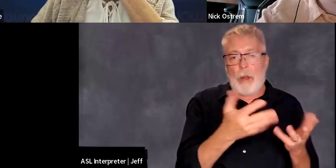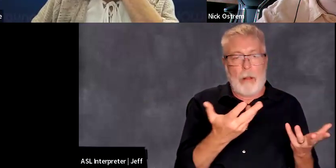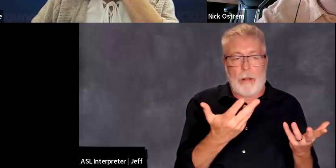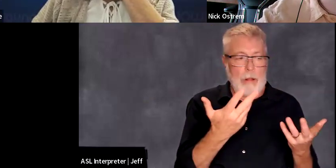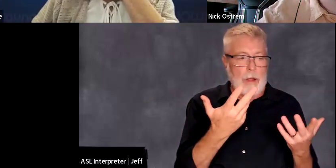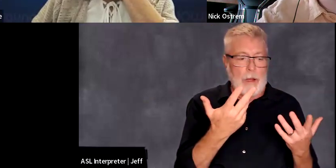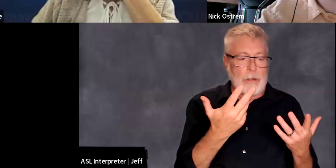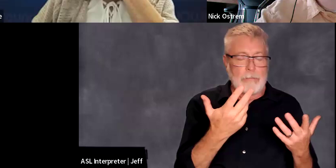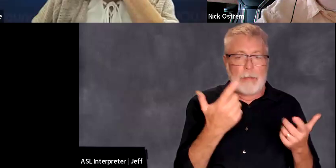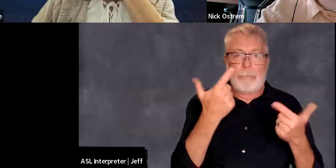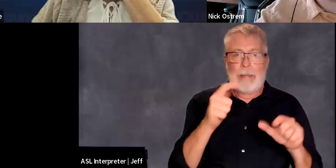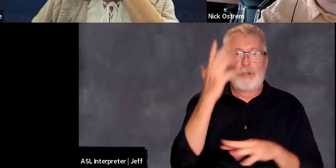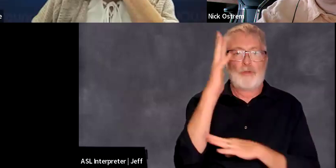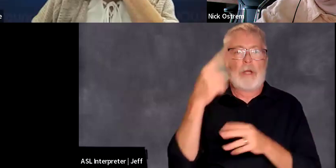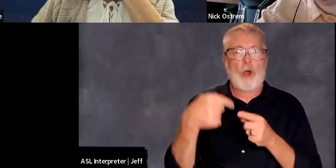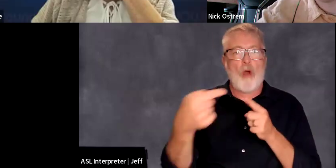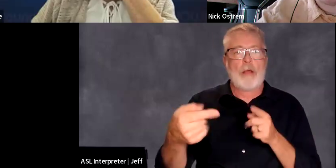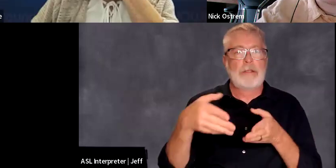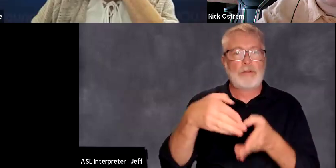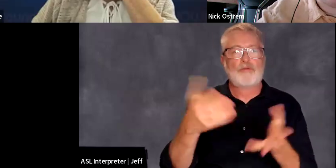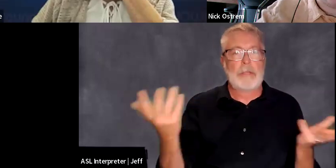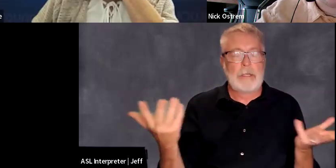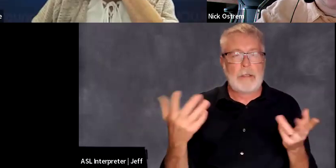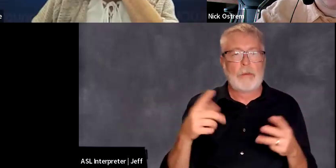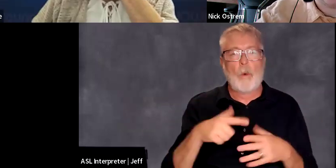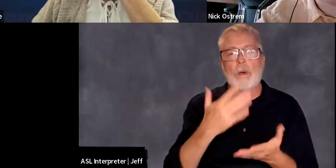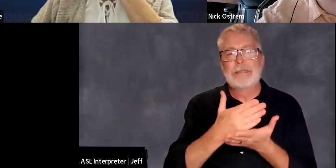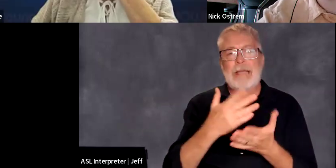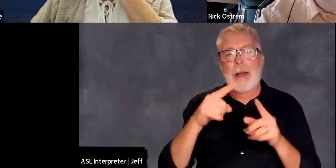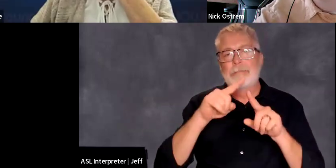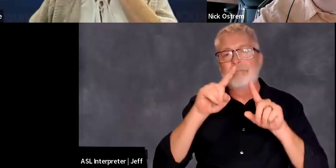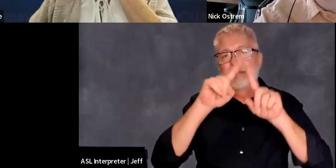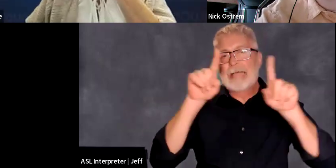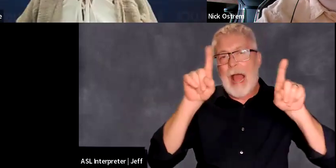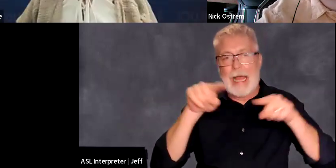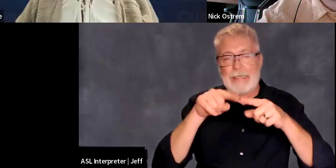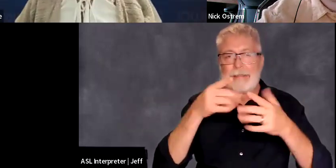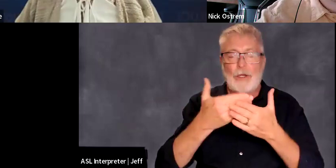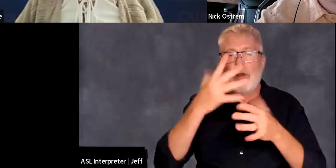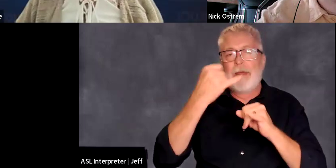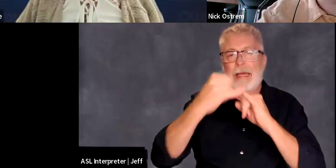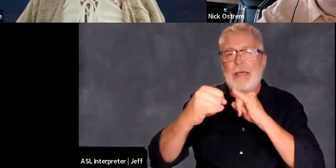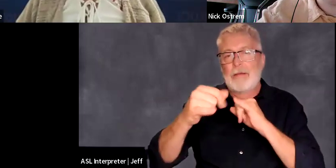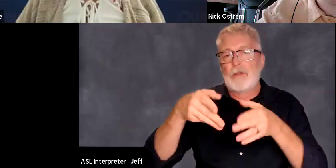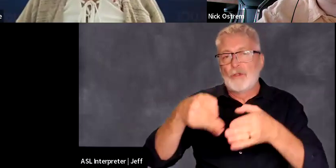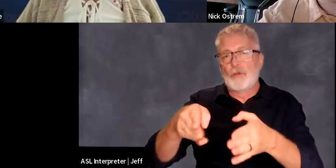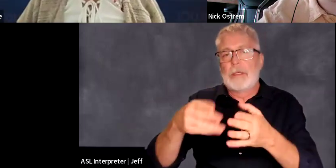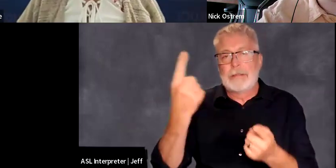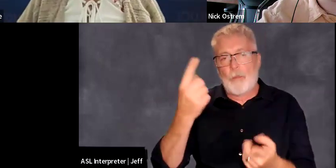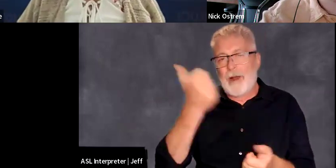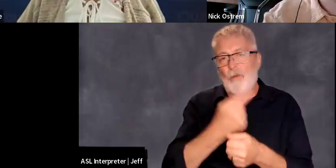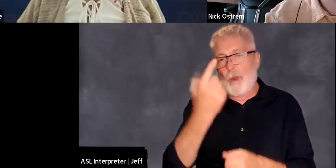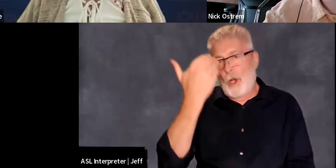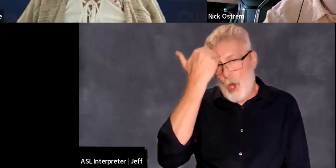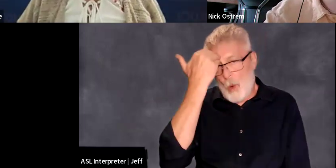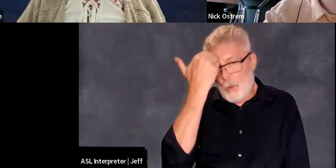um, the big tree across the road or the stop sign at the end of the street, somewhere that everybody in the household knows,